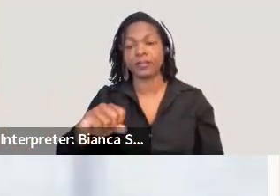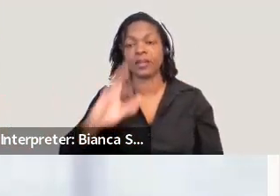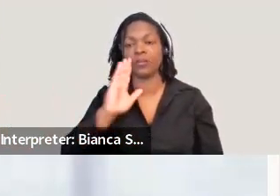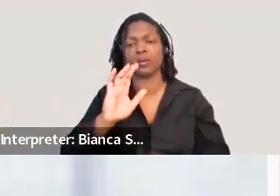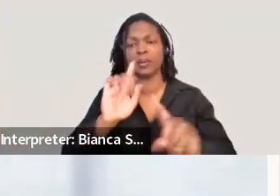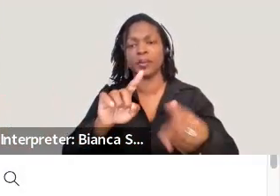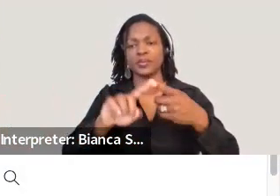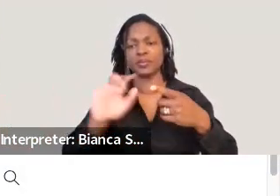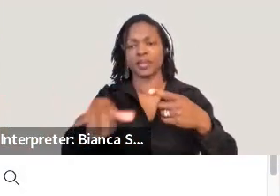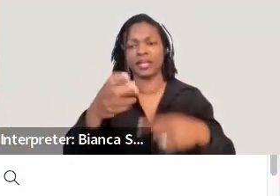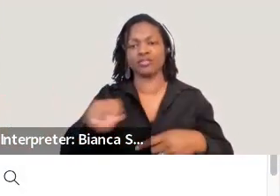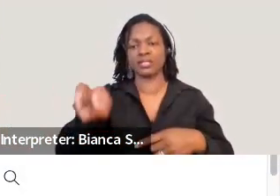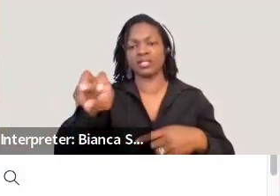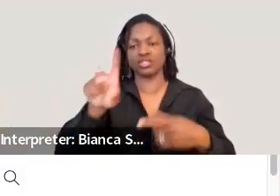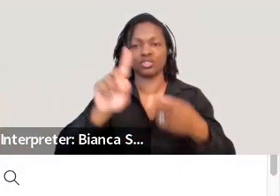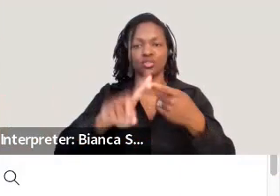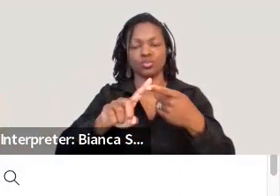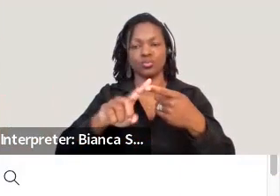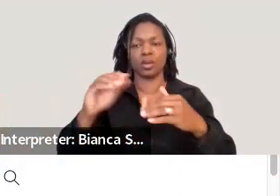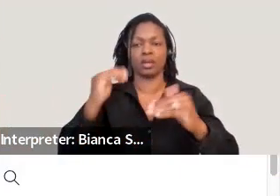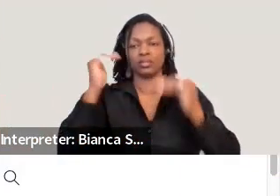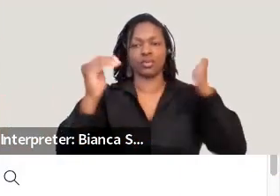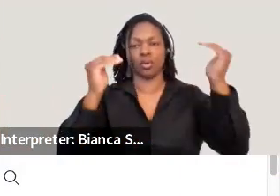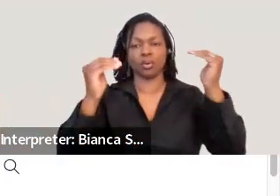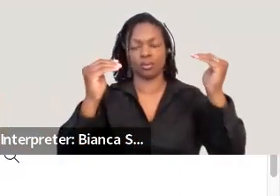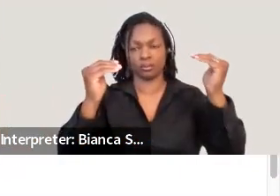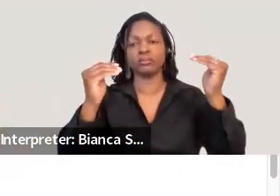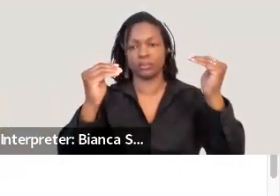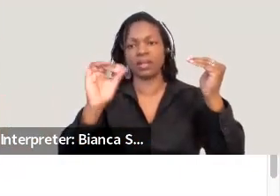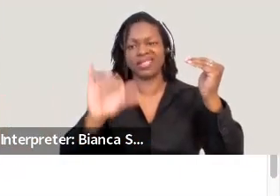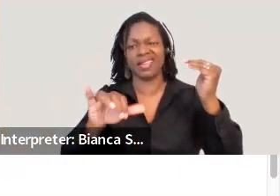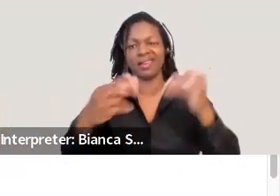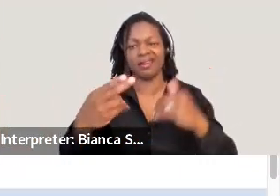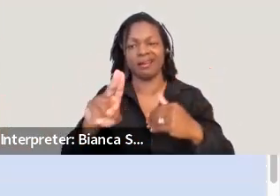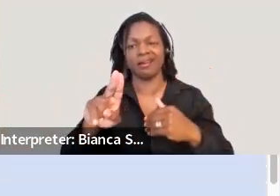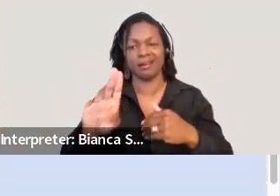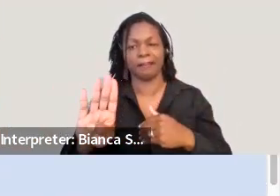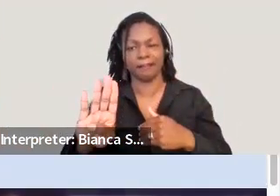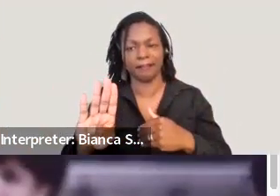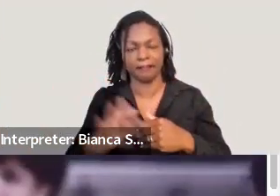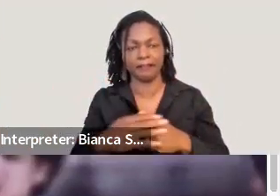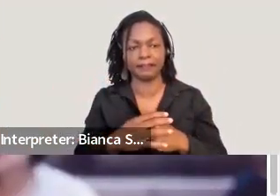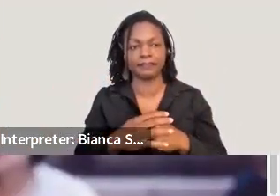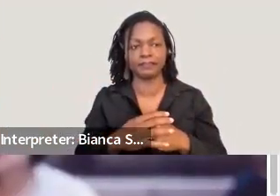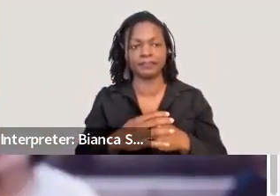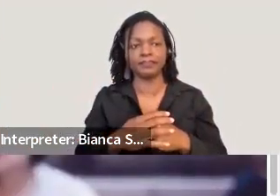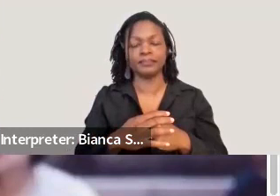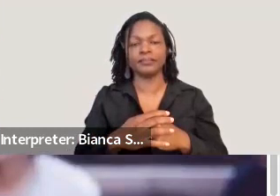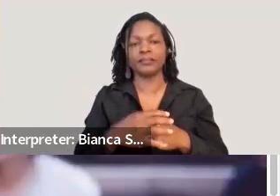transition to adulthood hub. And so on this page, there